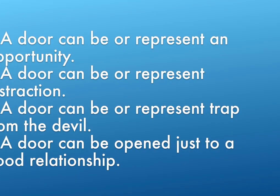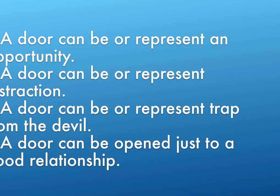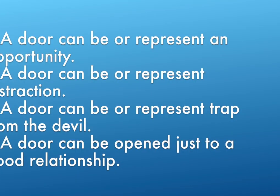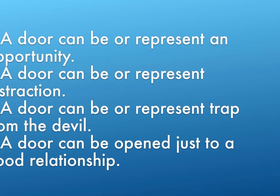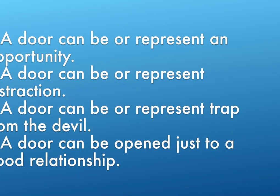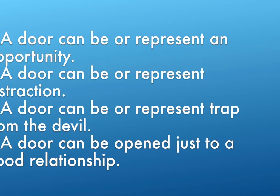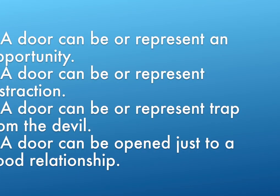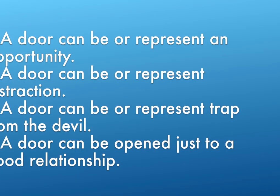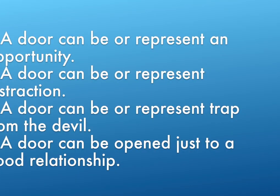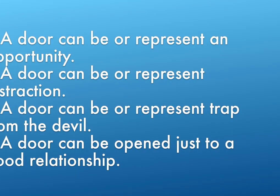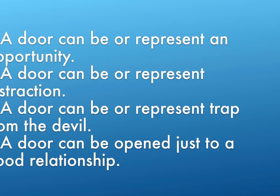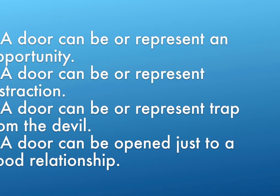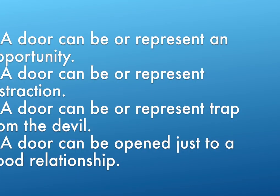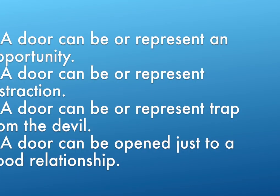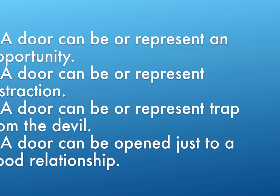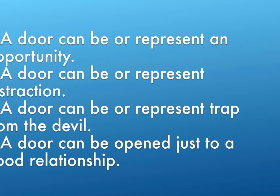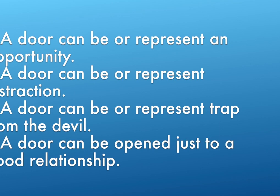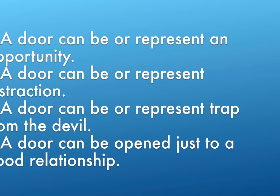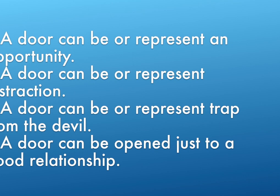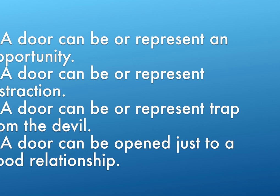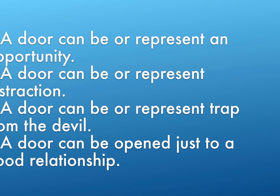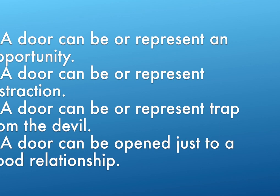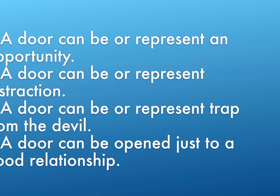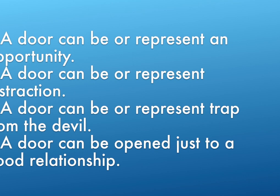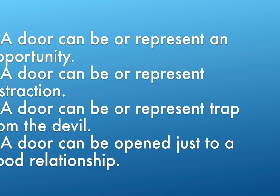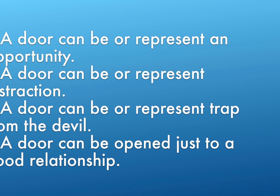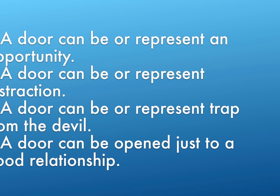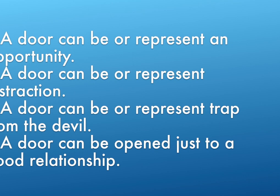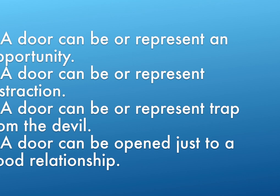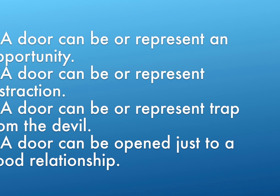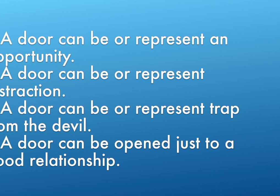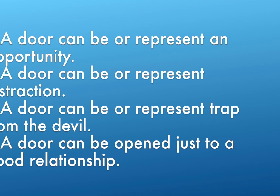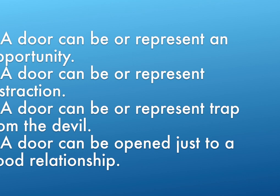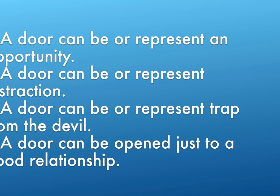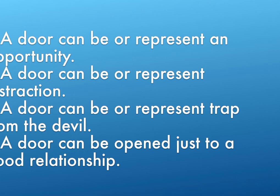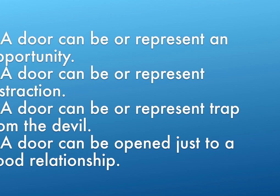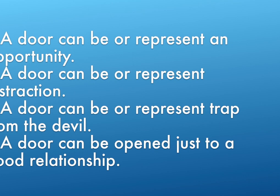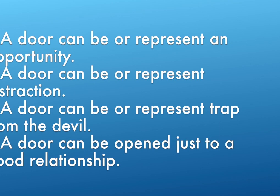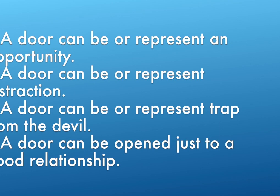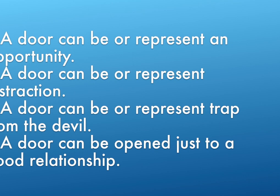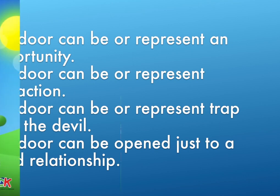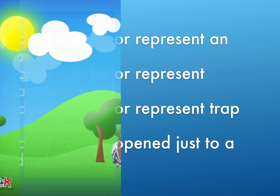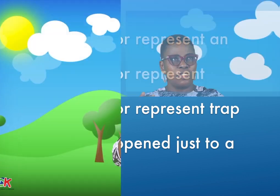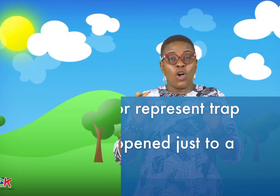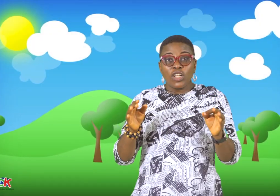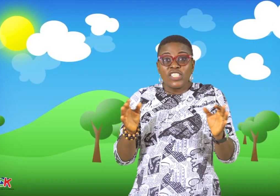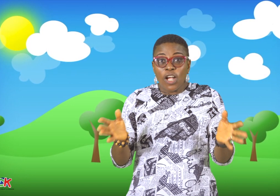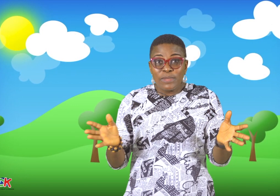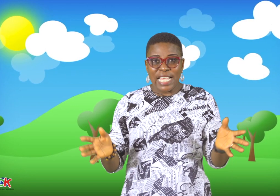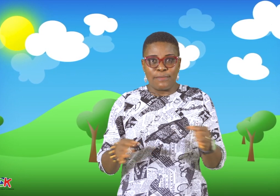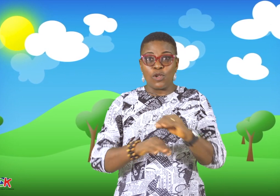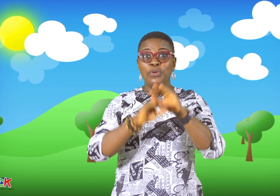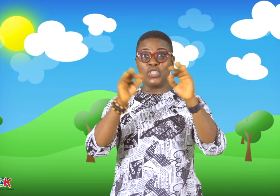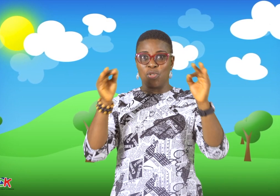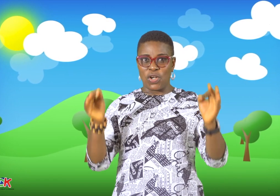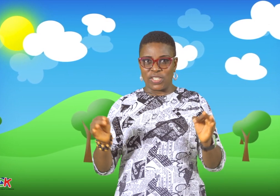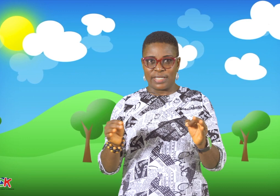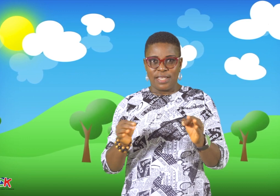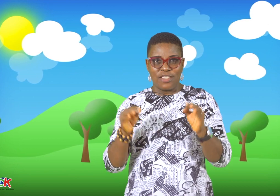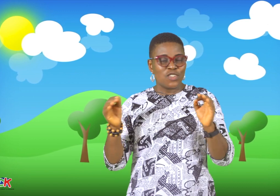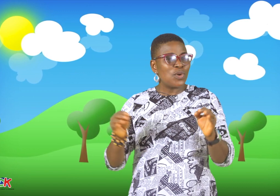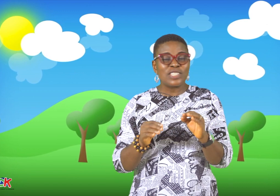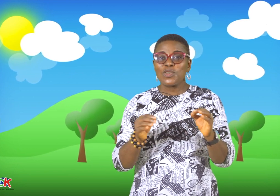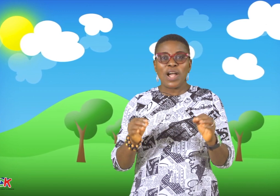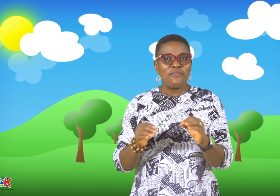Holy Spirit. We need discernment. Now, today, we look at the door that God sometimes opened to